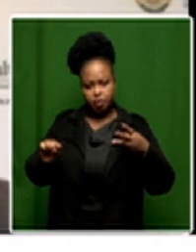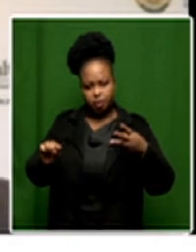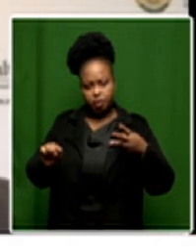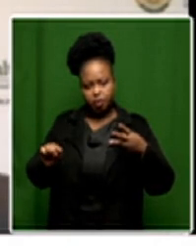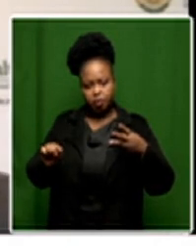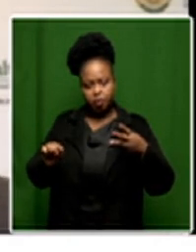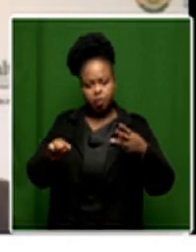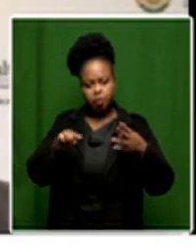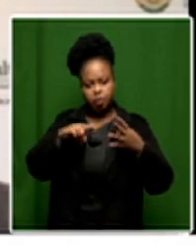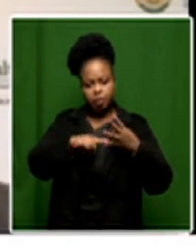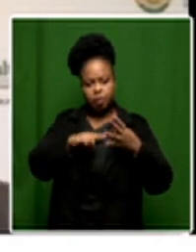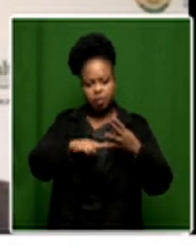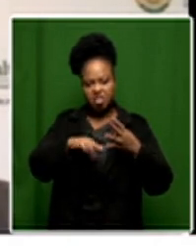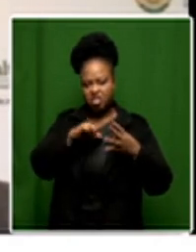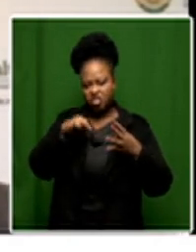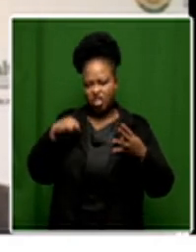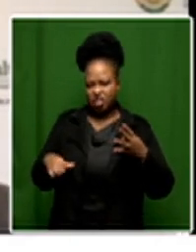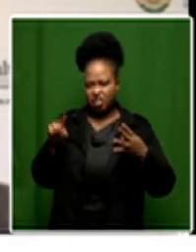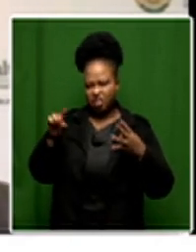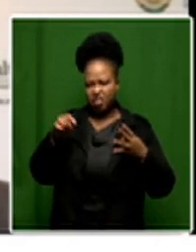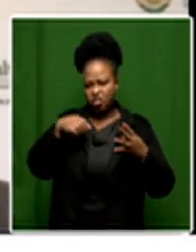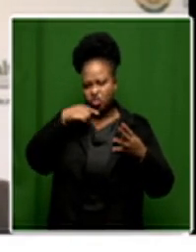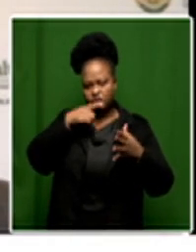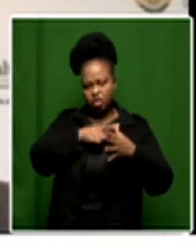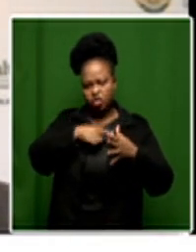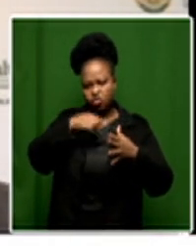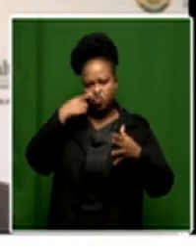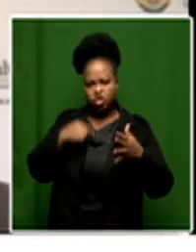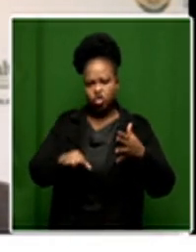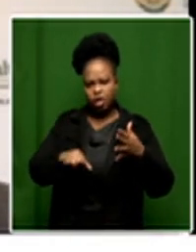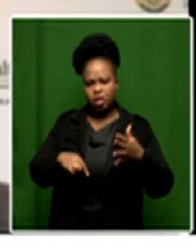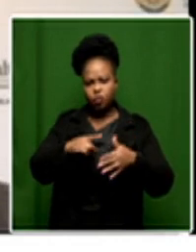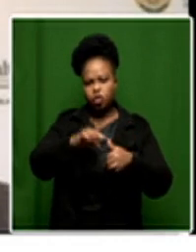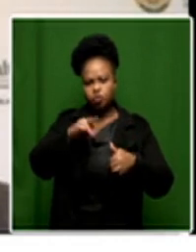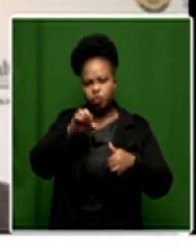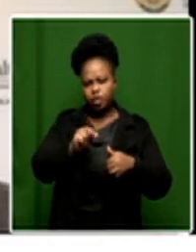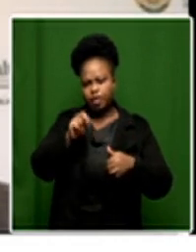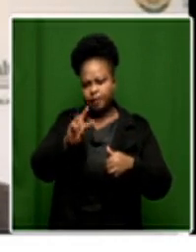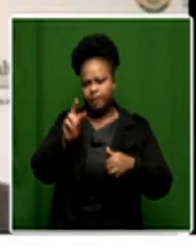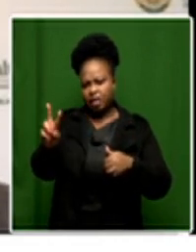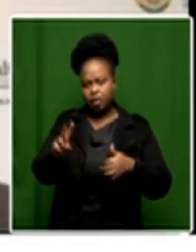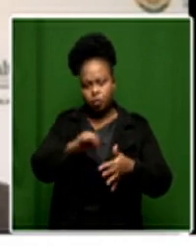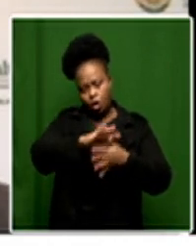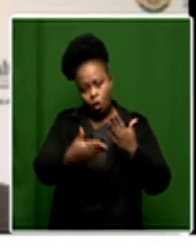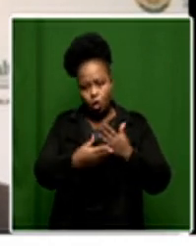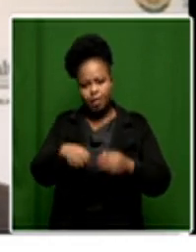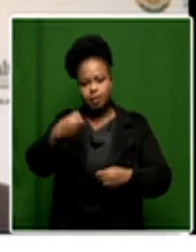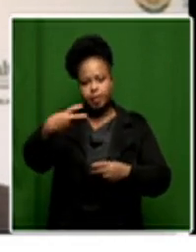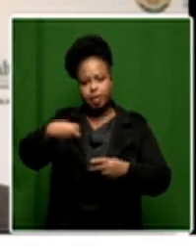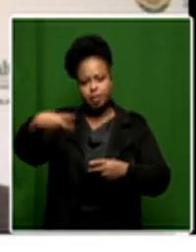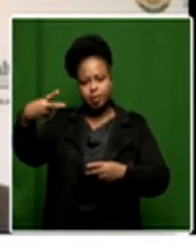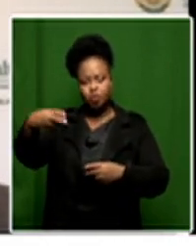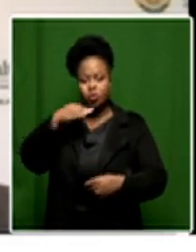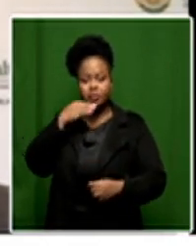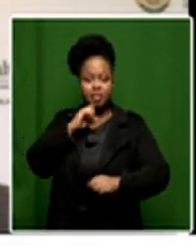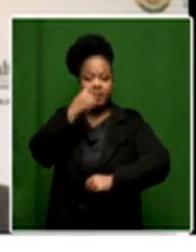AstraZeneca, the Chinese, the Russian, Sputnik V, and all of them are double doses, which means